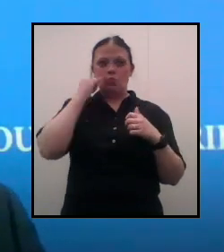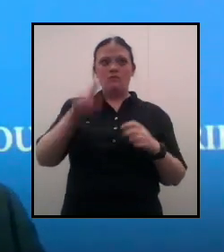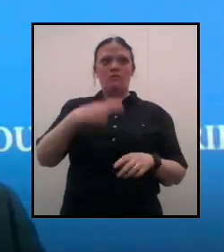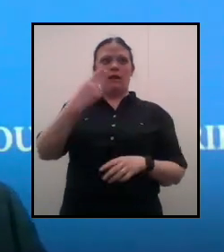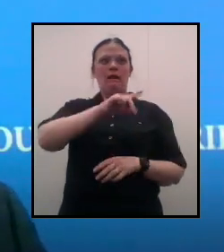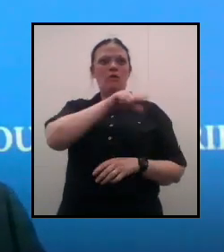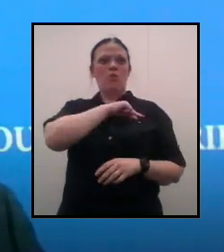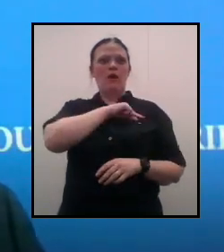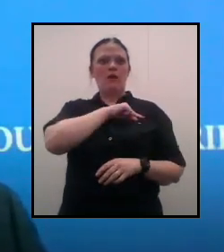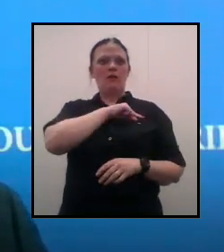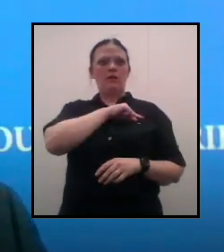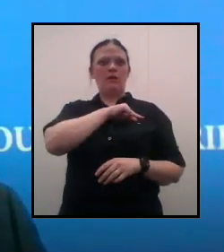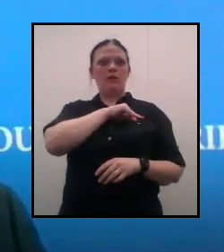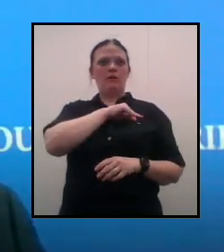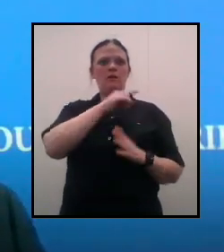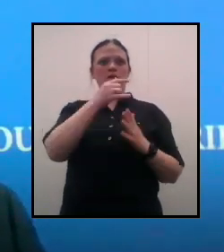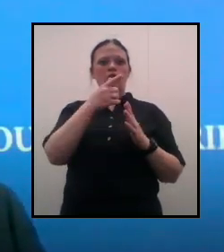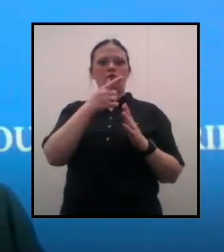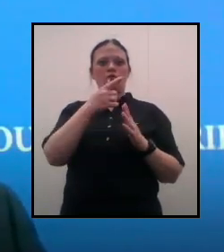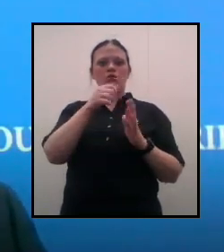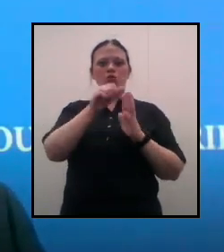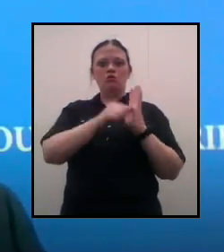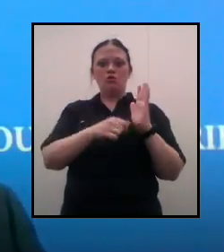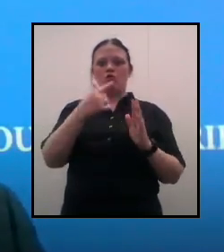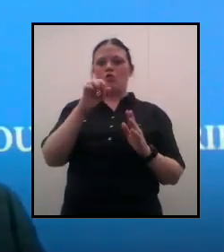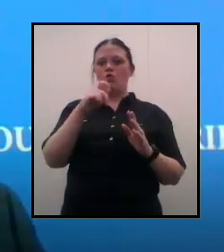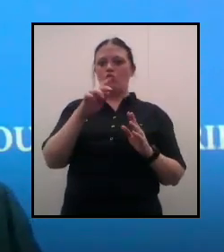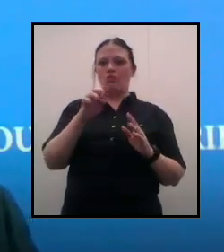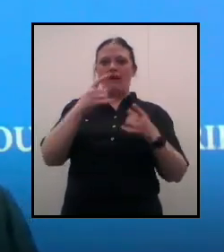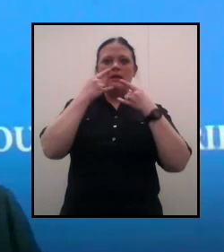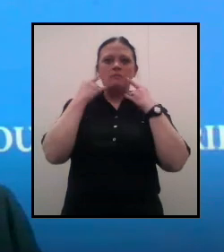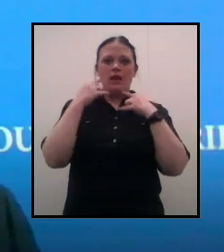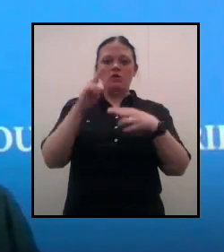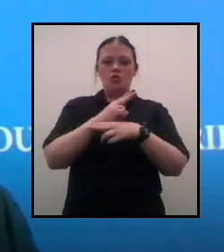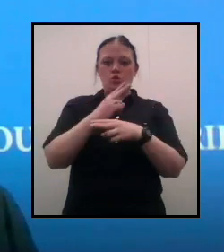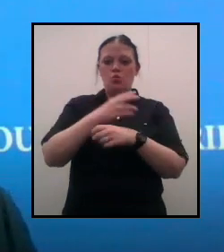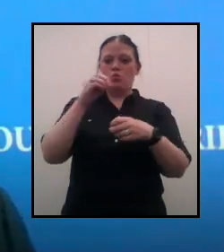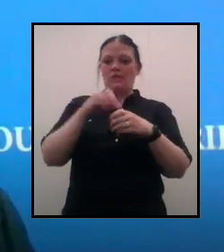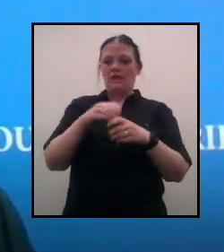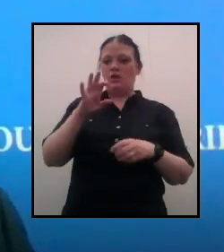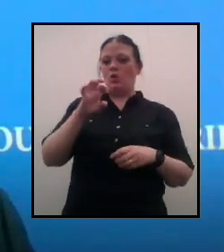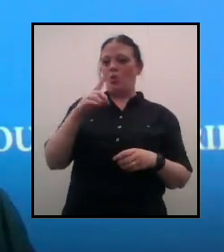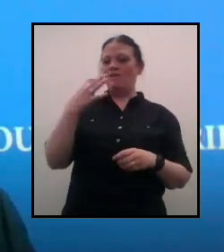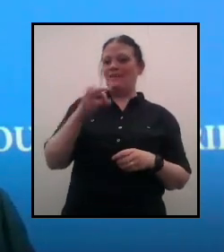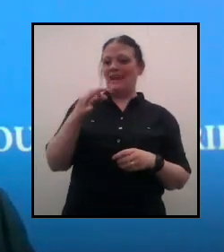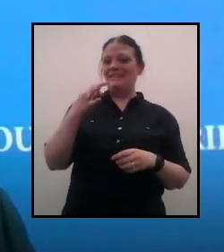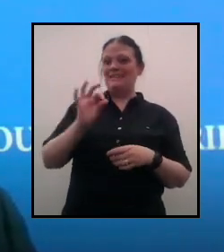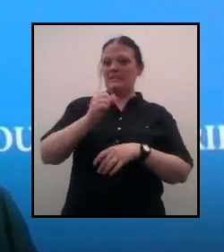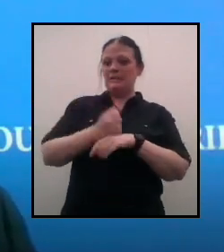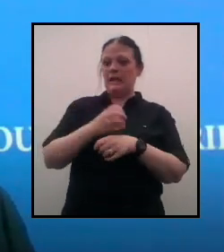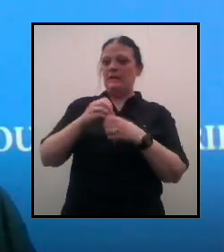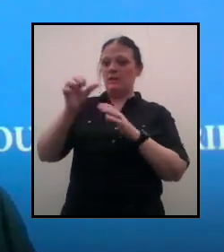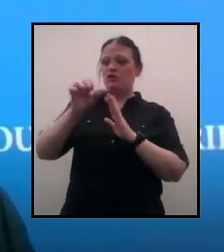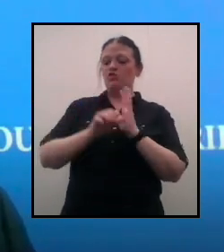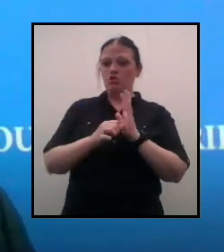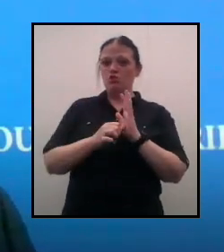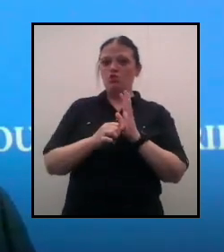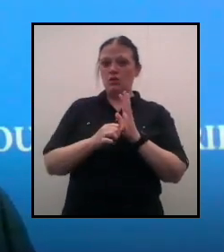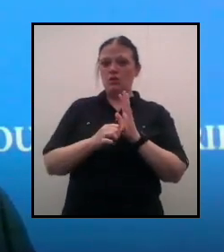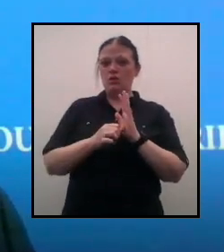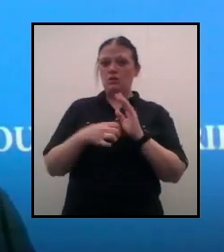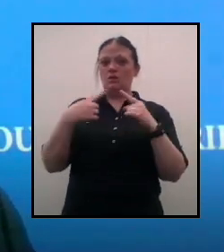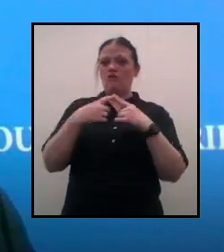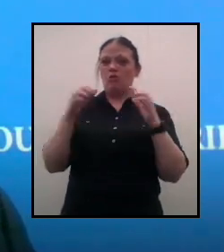quality surgical grade masks, the ones that would be used in a COVID-19 setting or in a surgery that